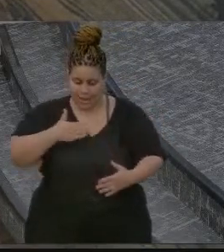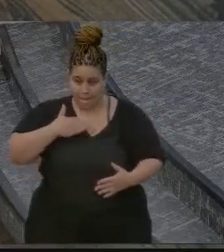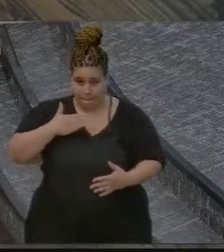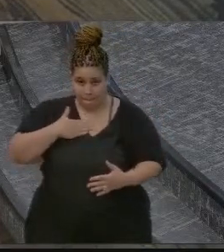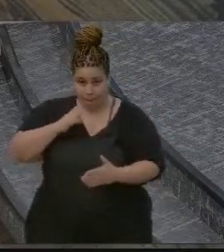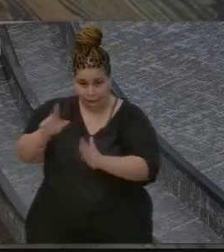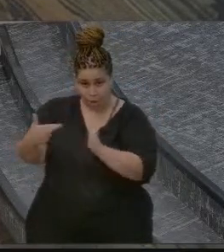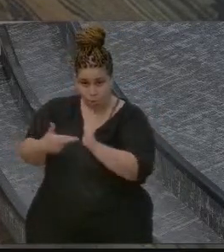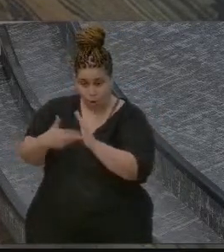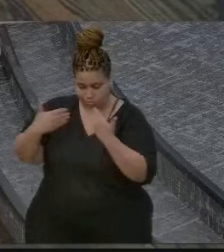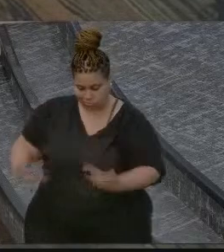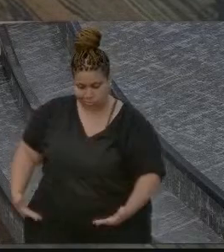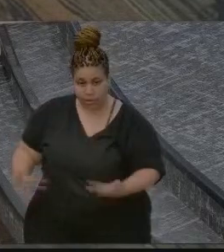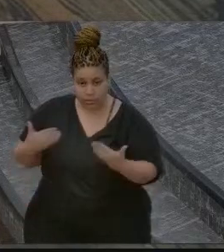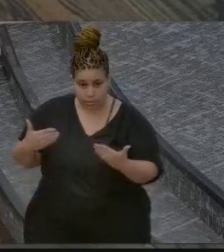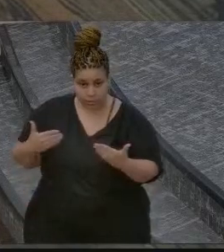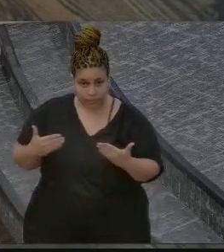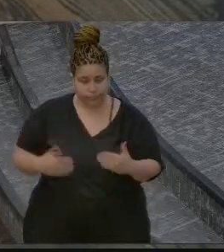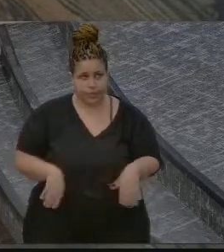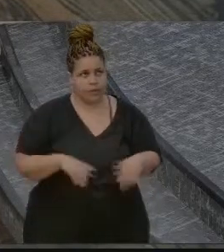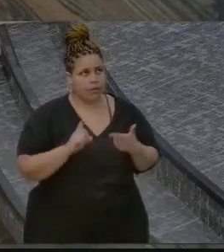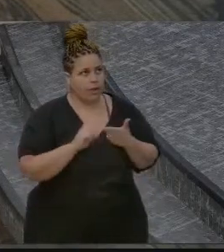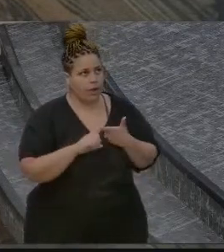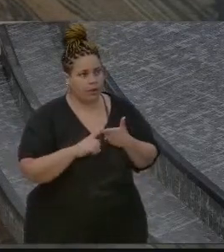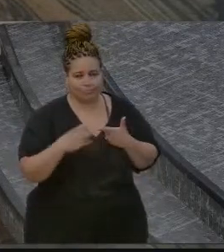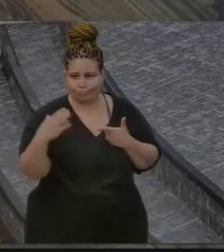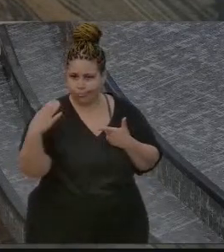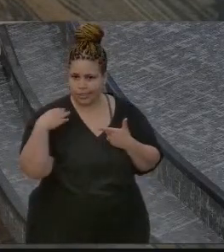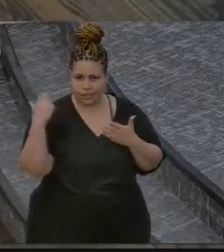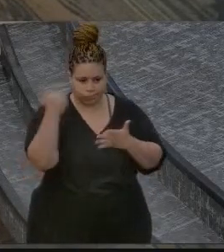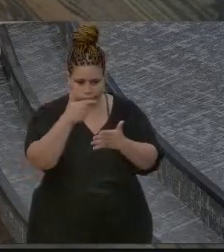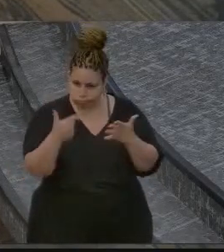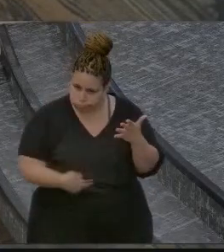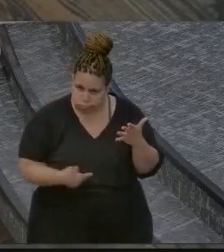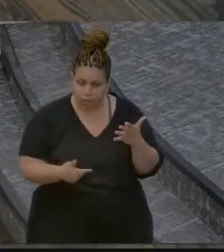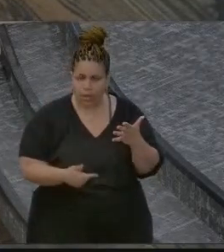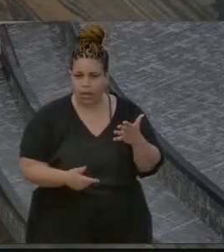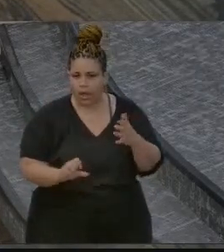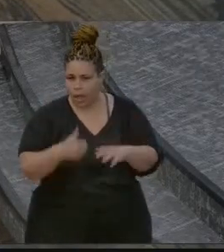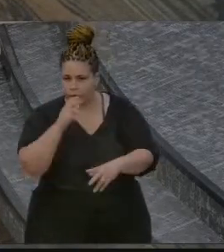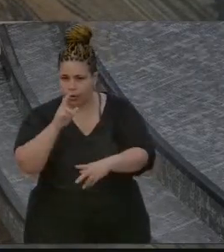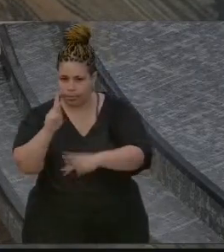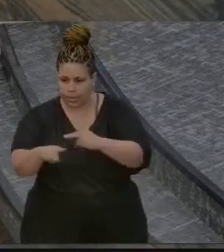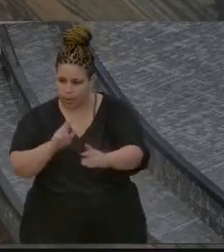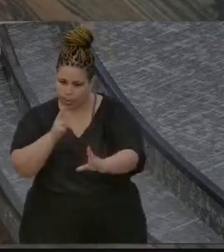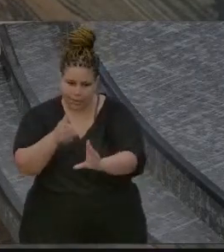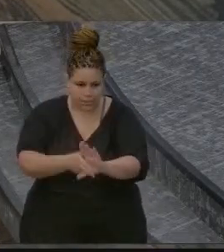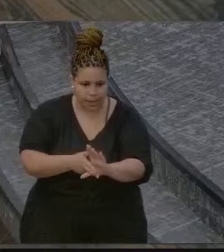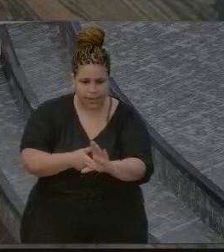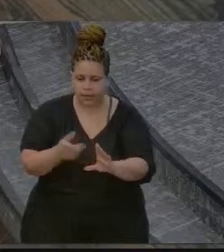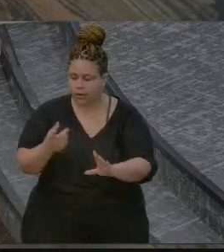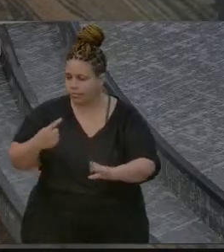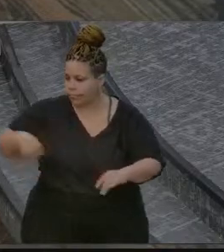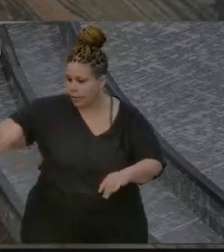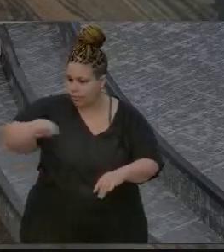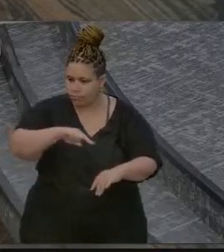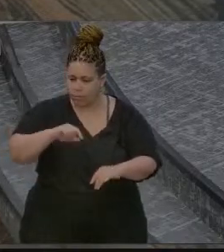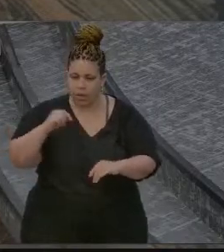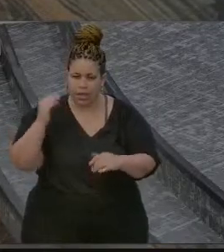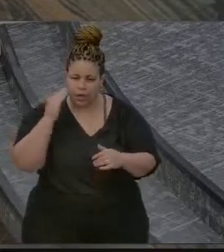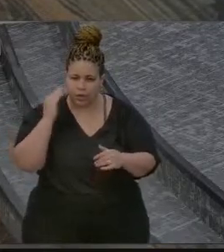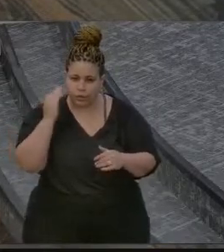Chief Silks, Captain John Q. We all know our role. We know our place. But I can tell you, when the code goes